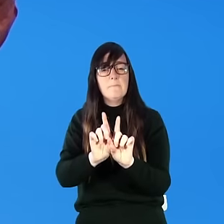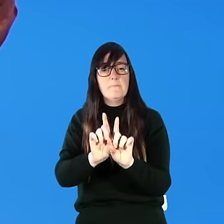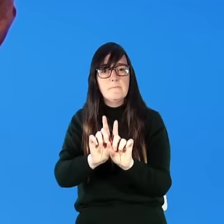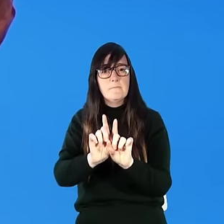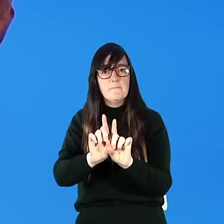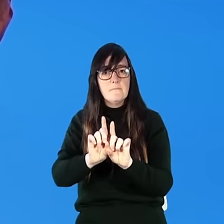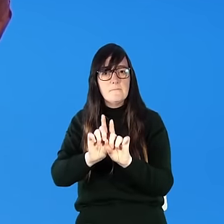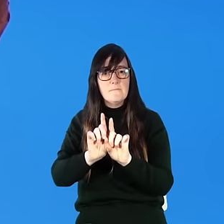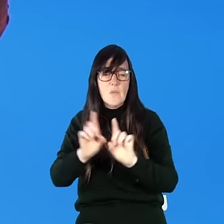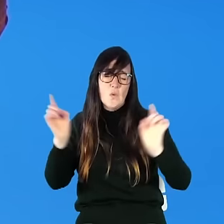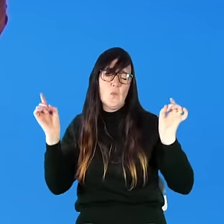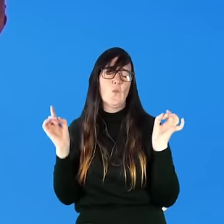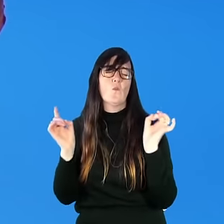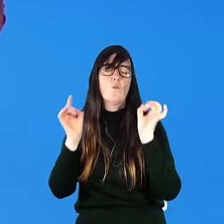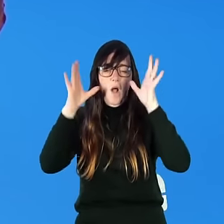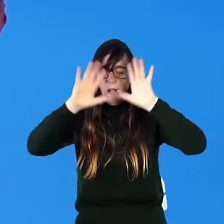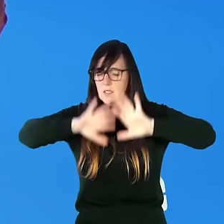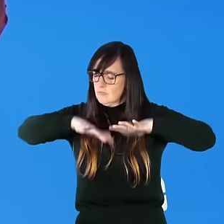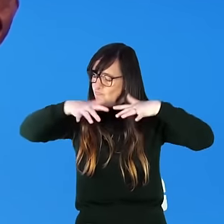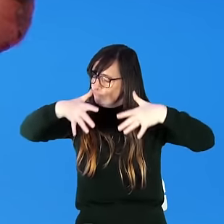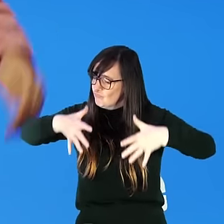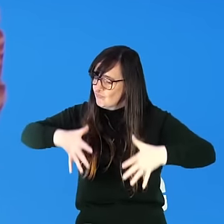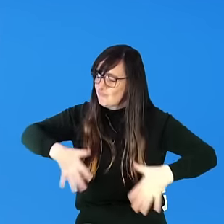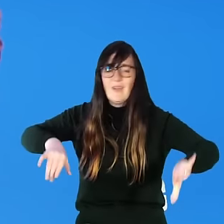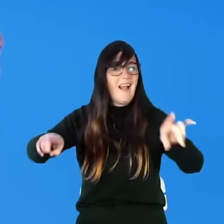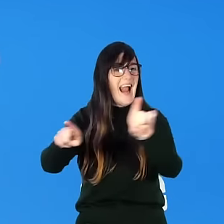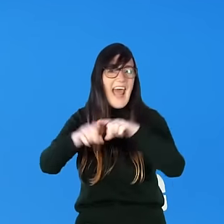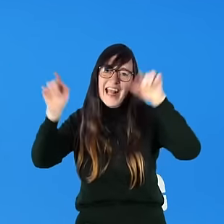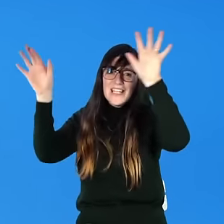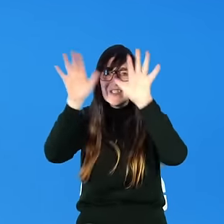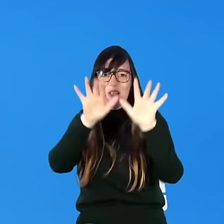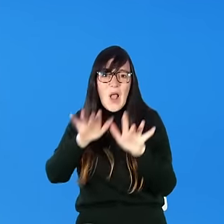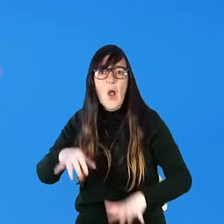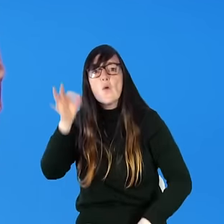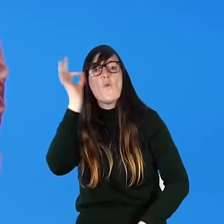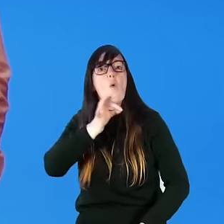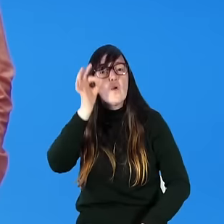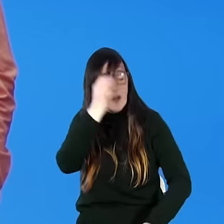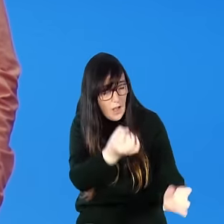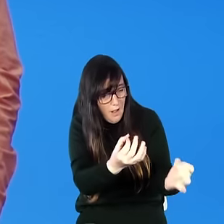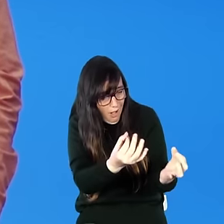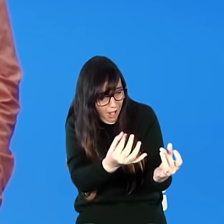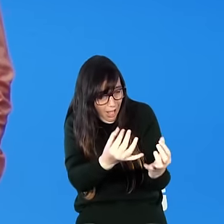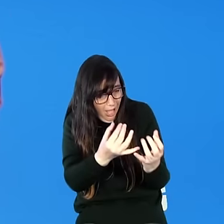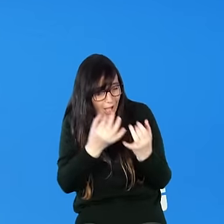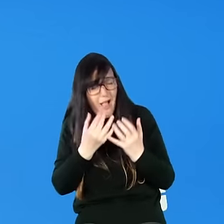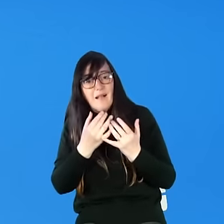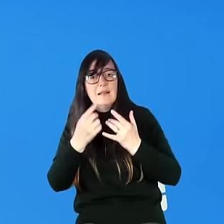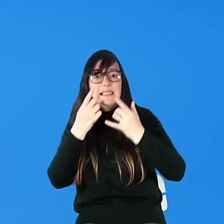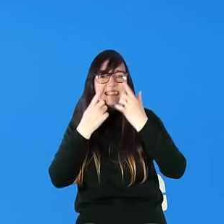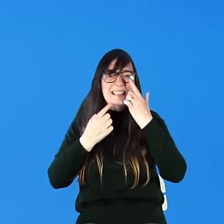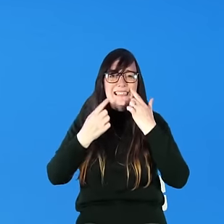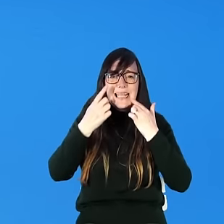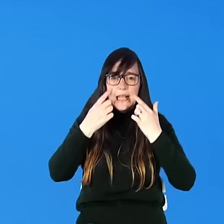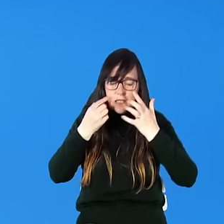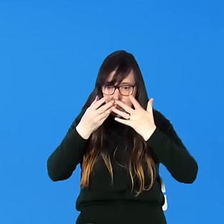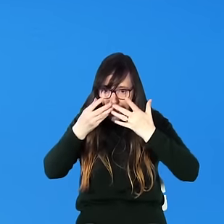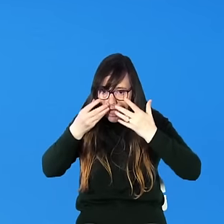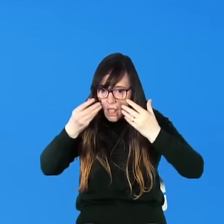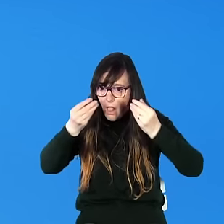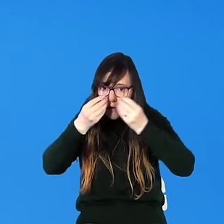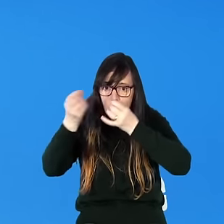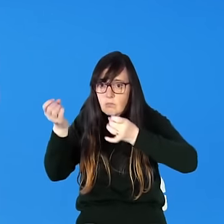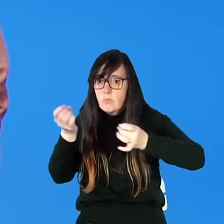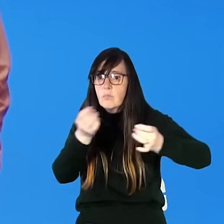Robes will be white as snow. The waters will be sparkling blue. Tears will be wiped from our eyes, and